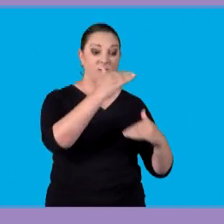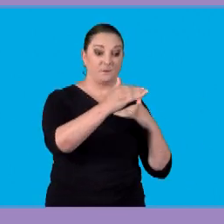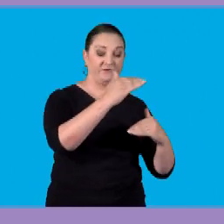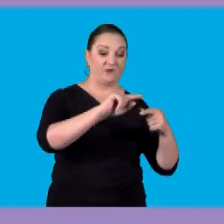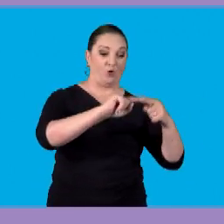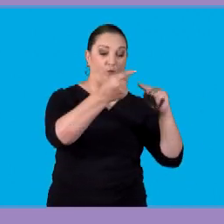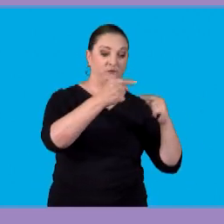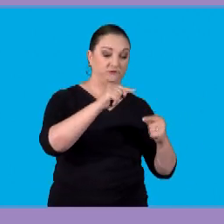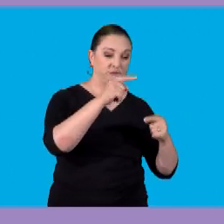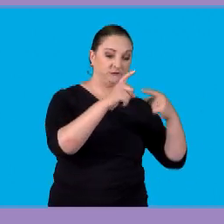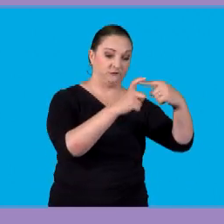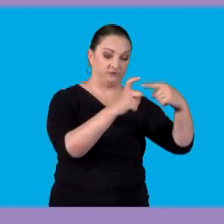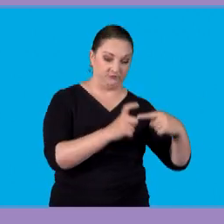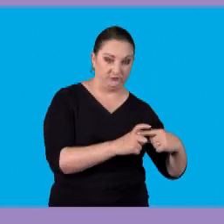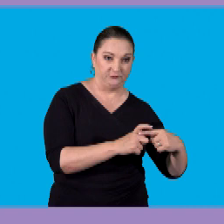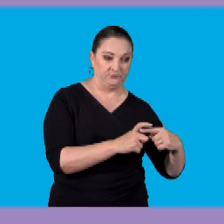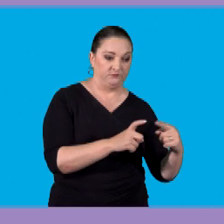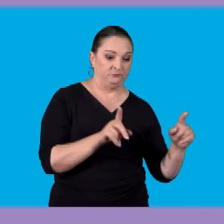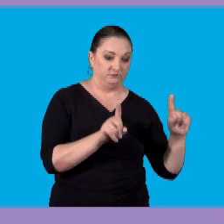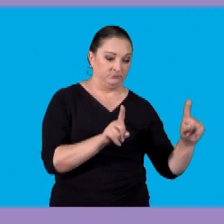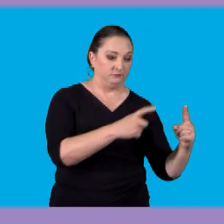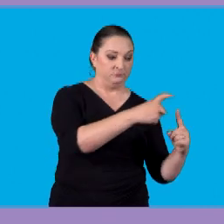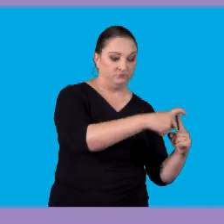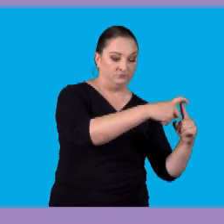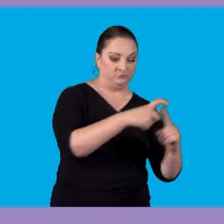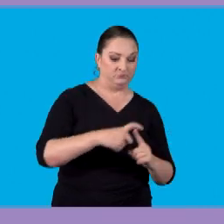does this mean? It means that the opposite sides are parallel.